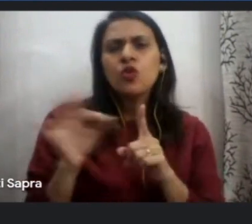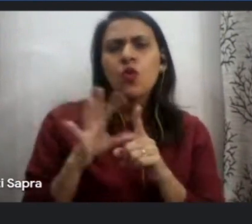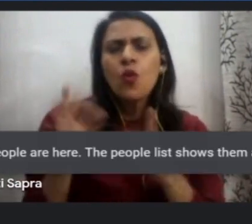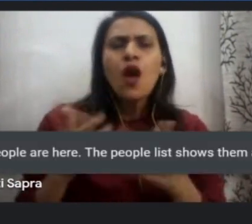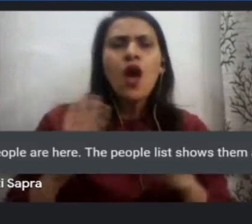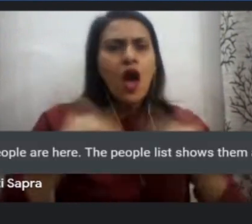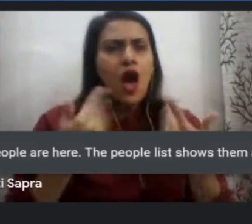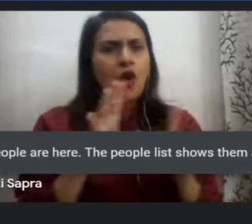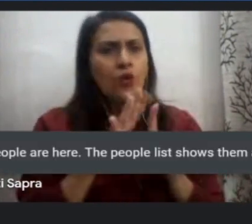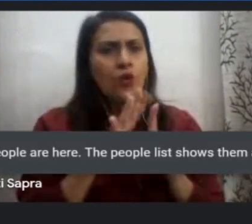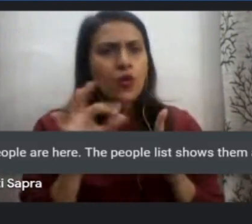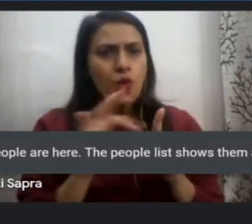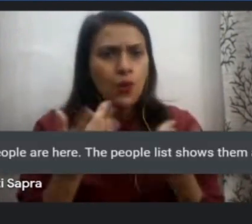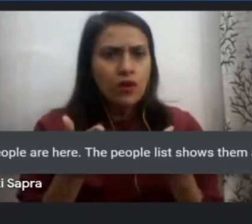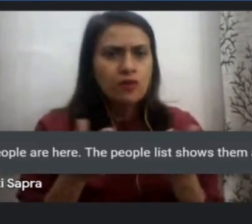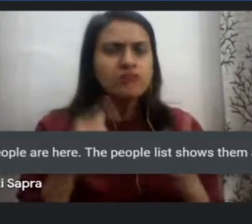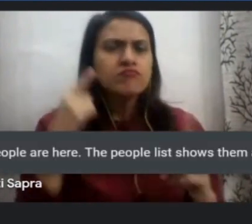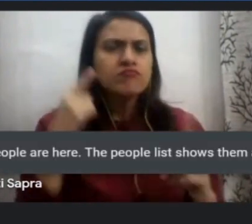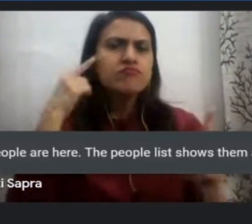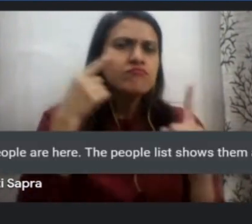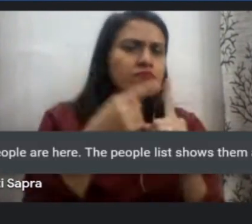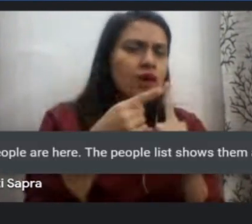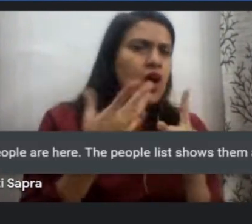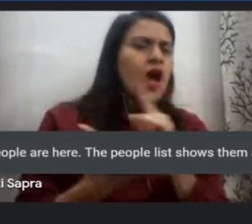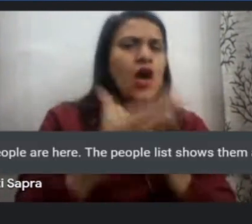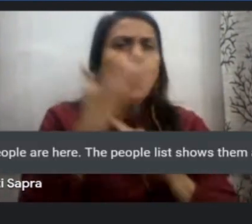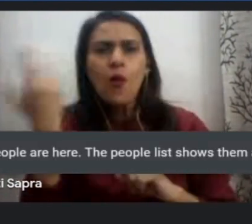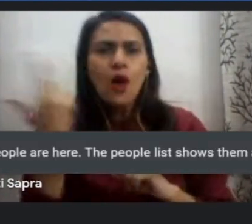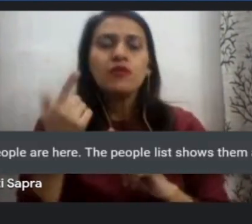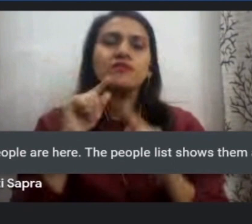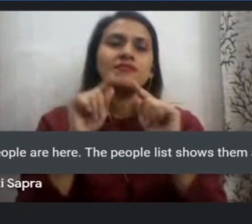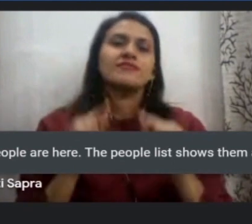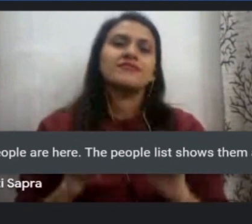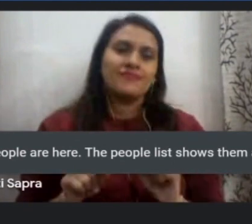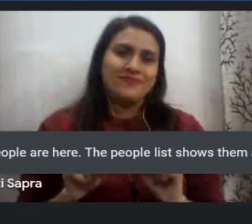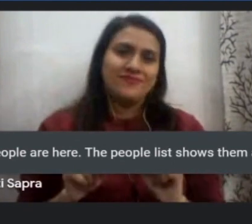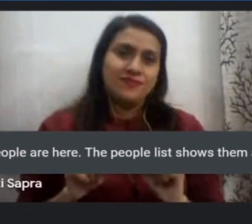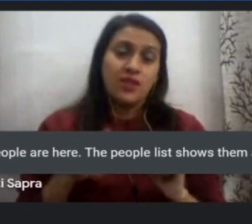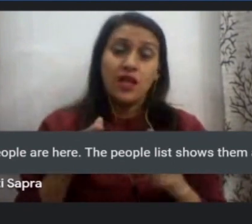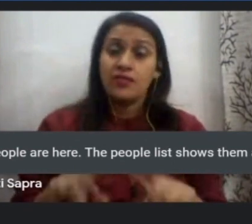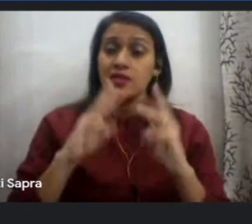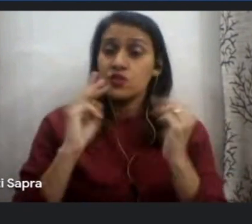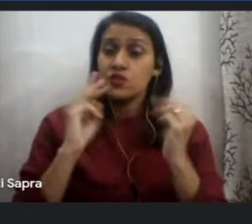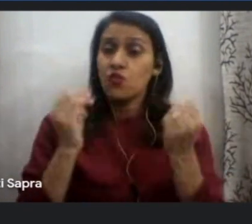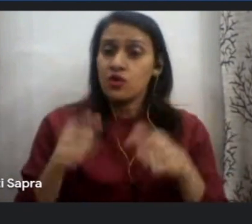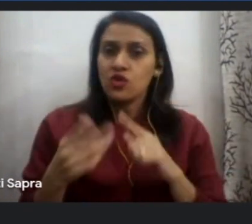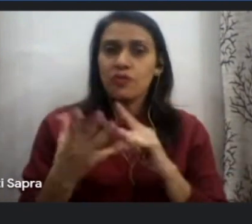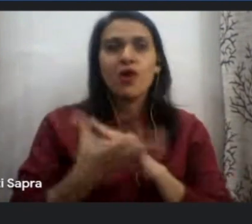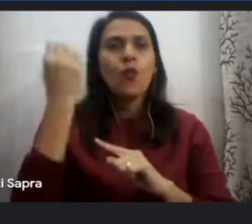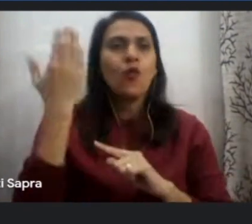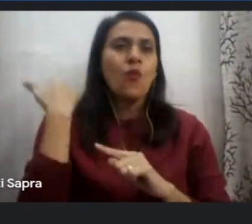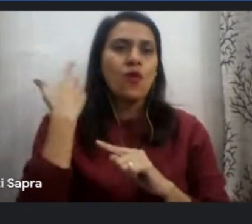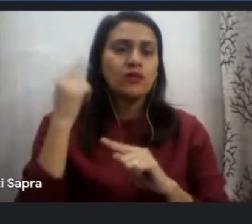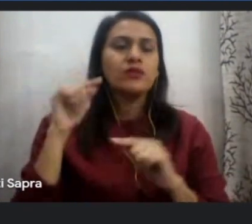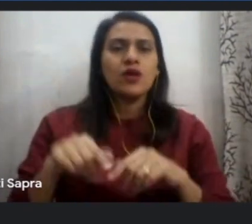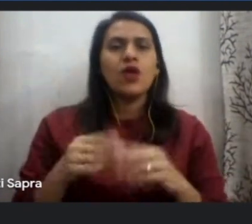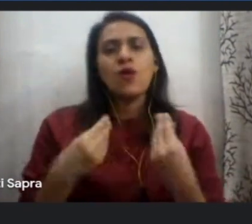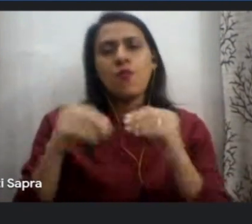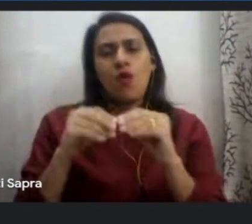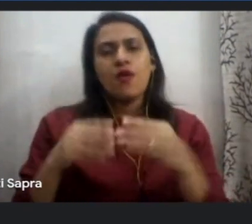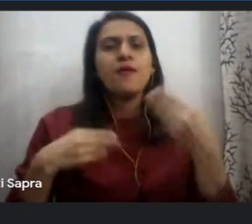do, and what will be the outcome. So this is one of the outcomes of the workshop, and the other one is probably a possibility of a paper.